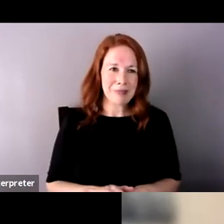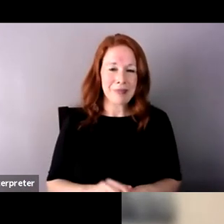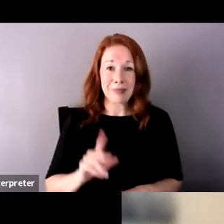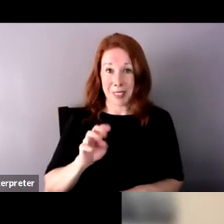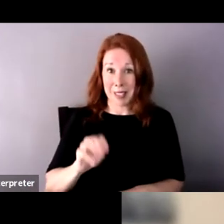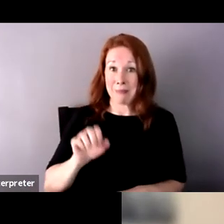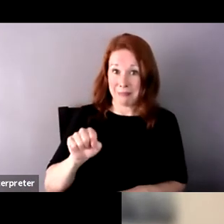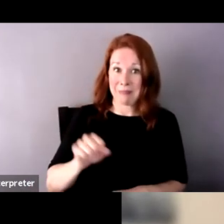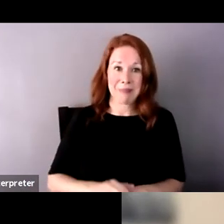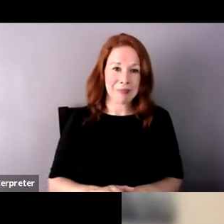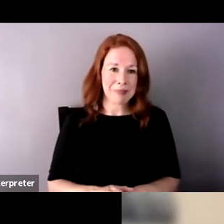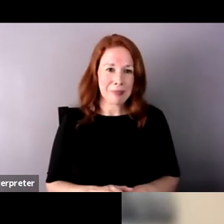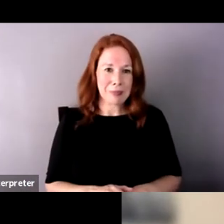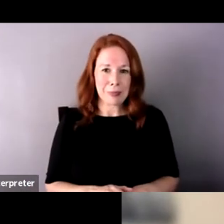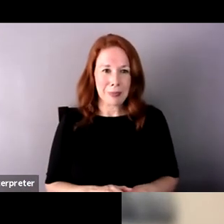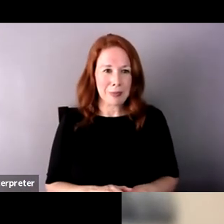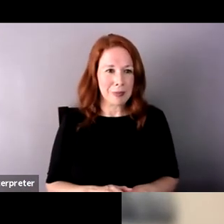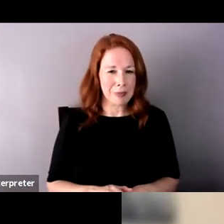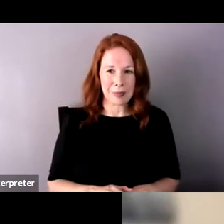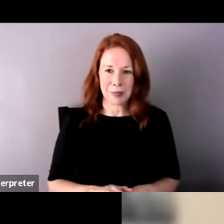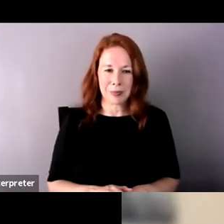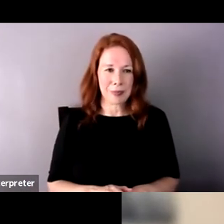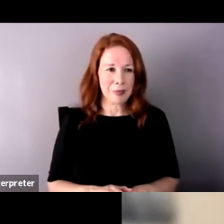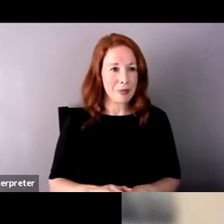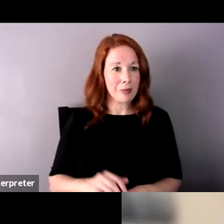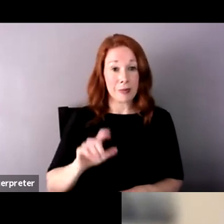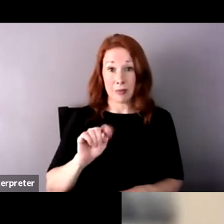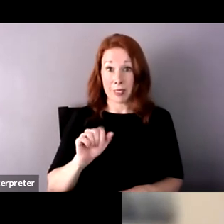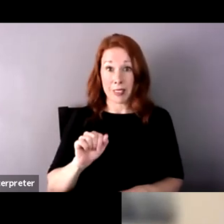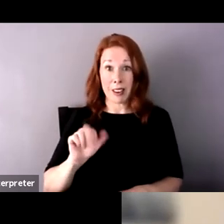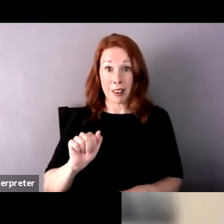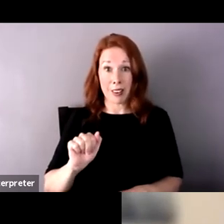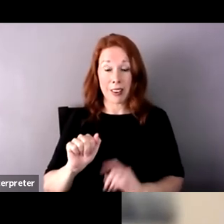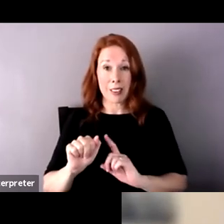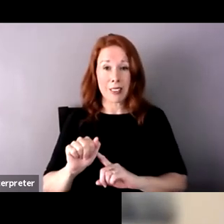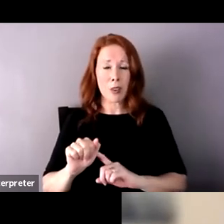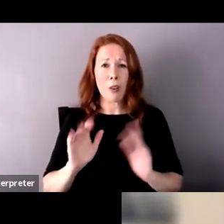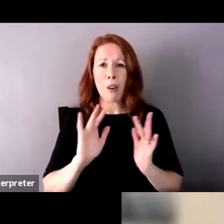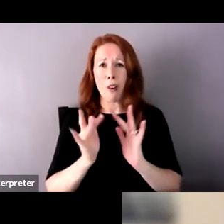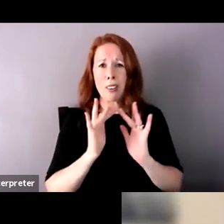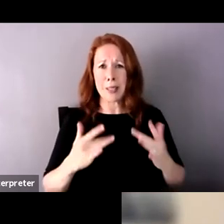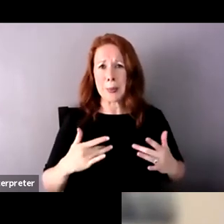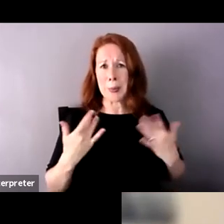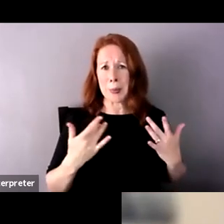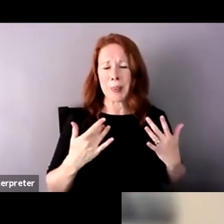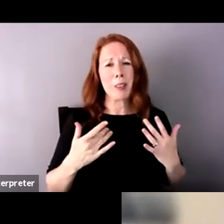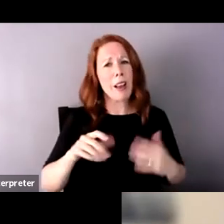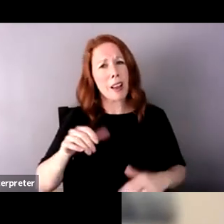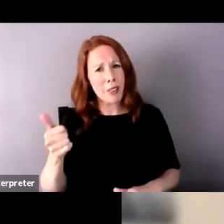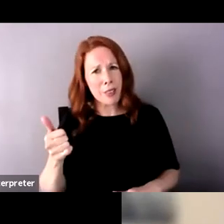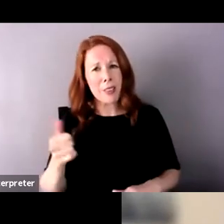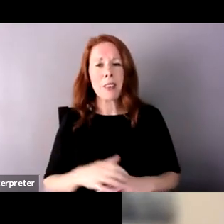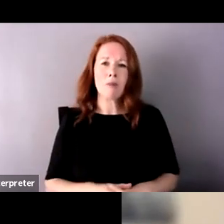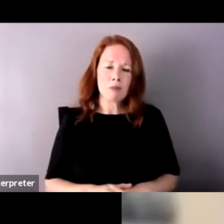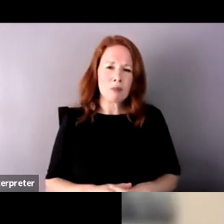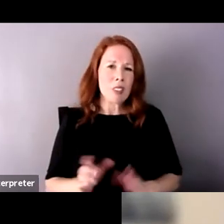Mm-hmm. I think Taryn agrees with you. Yeah, outside of events that are online, just thinking about the way you